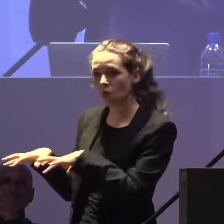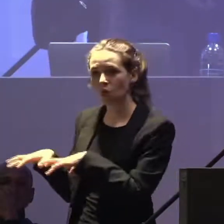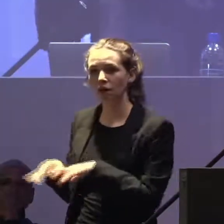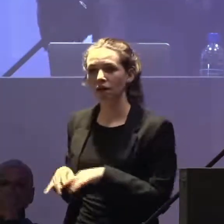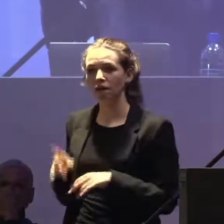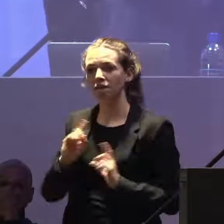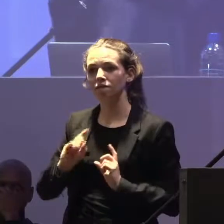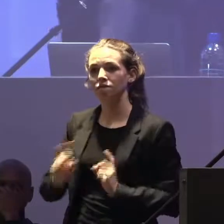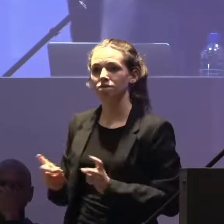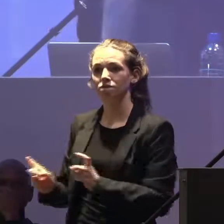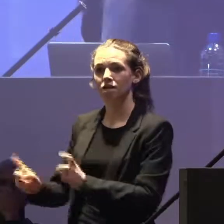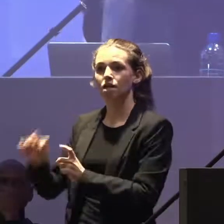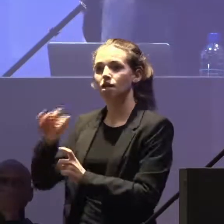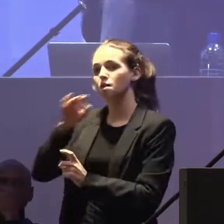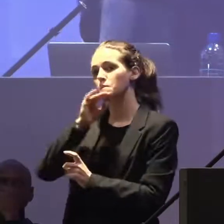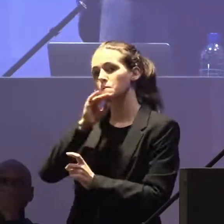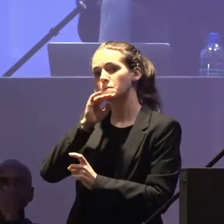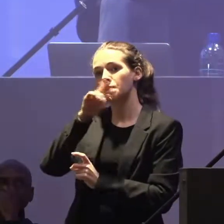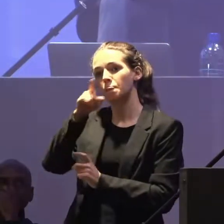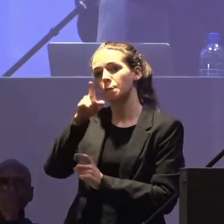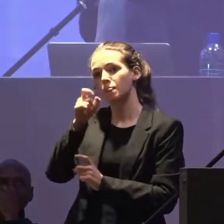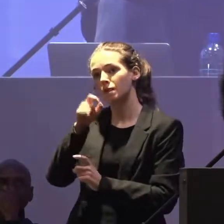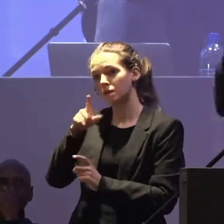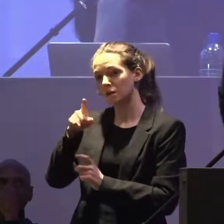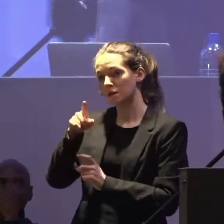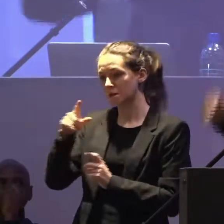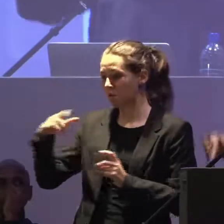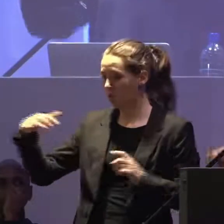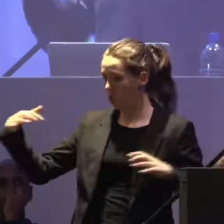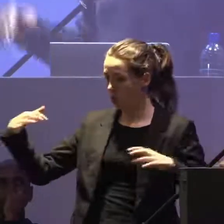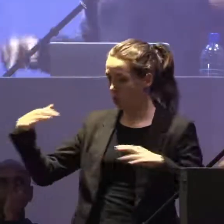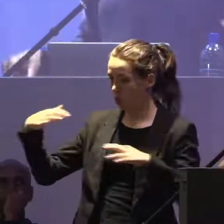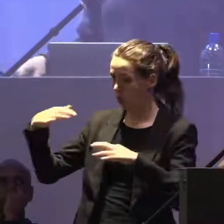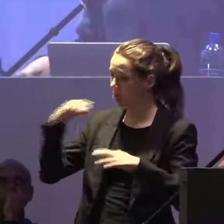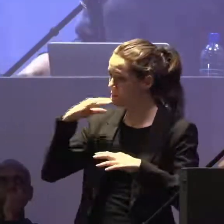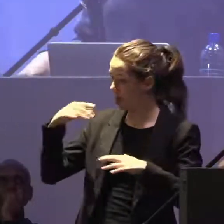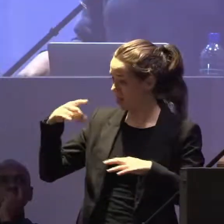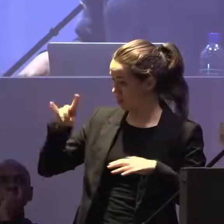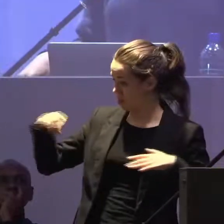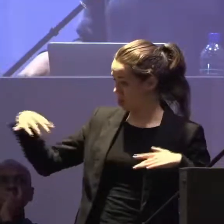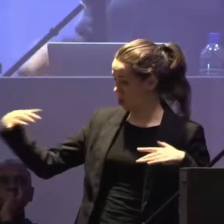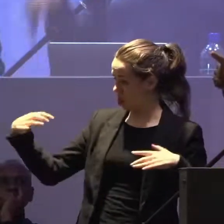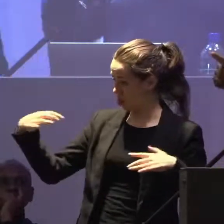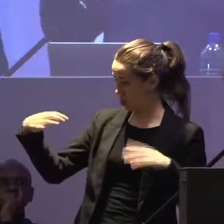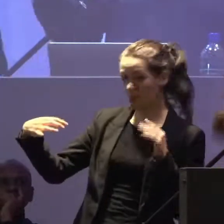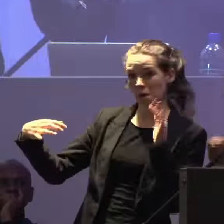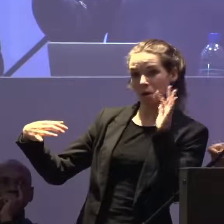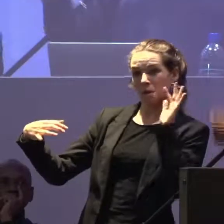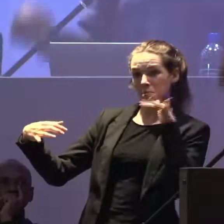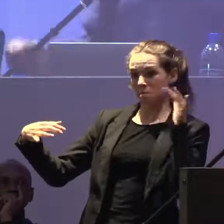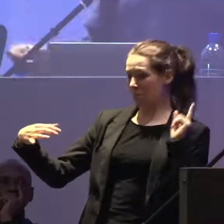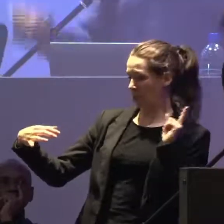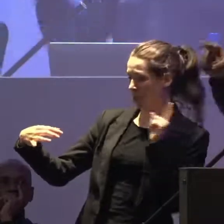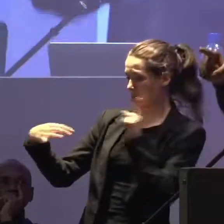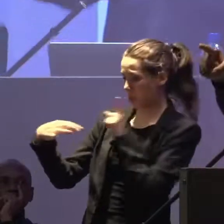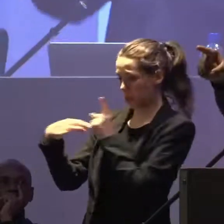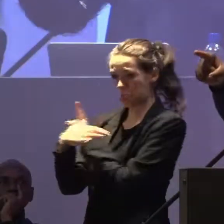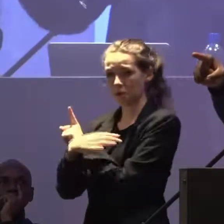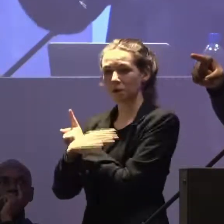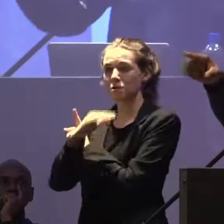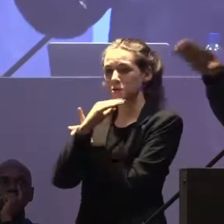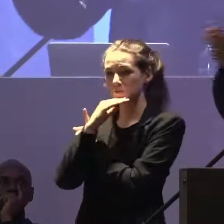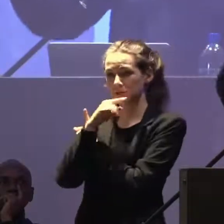So they had to go against running animals. What does it mean? It means that